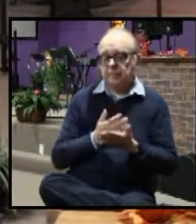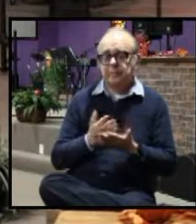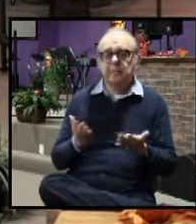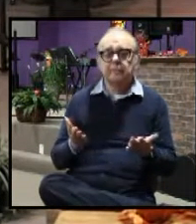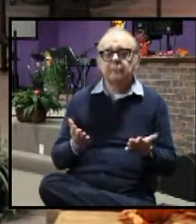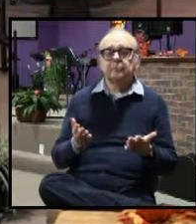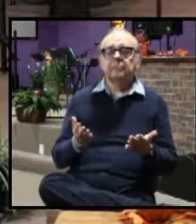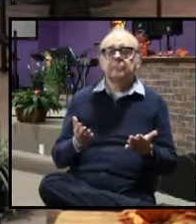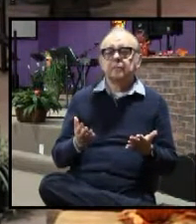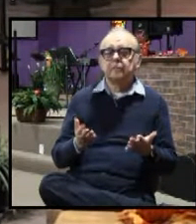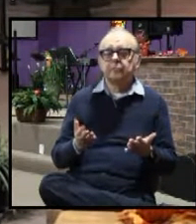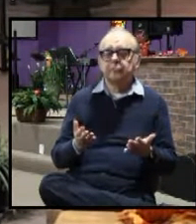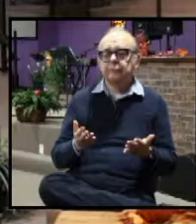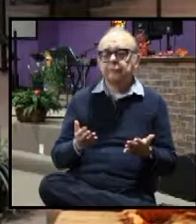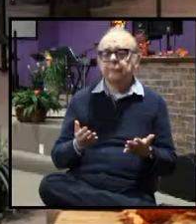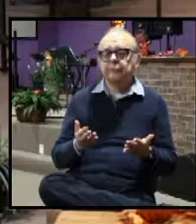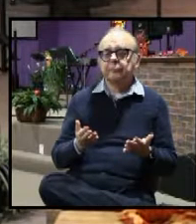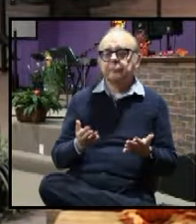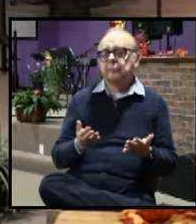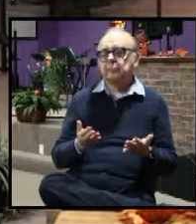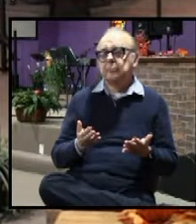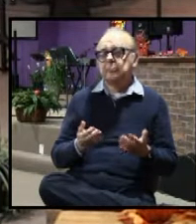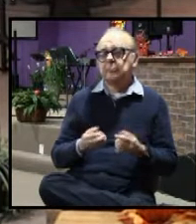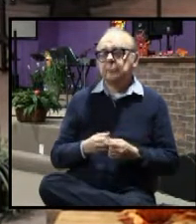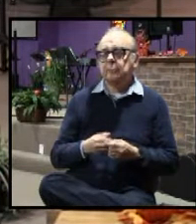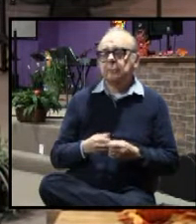May I say something to y'all?